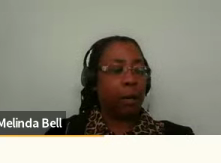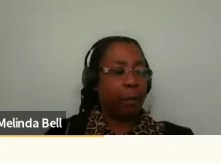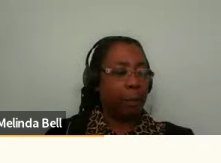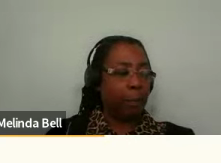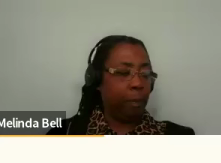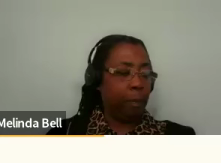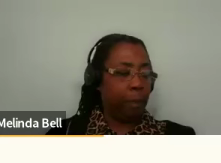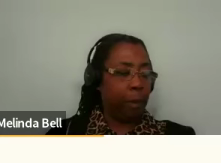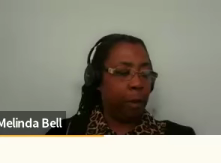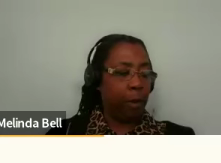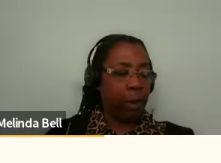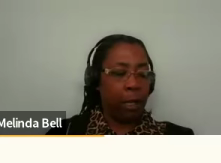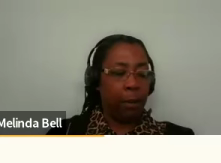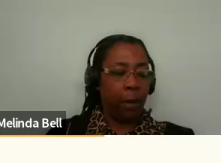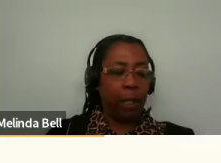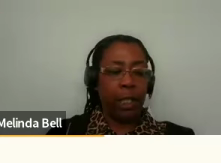those